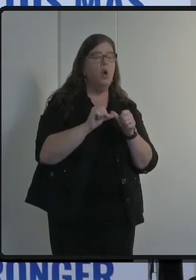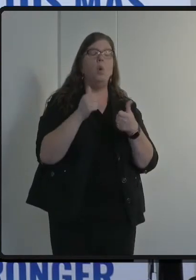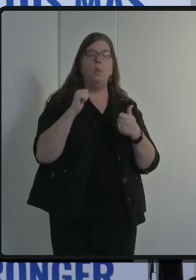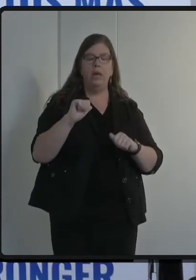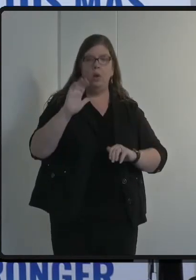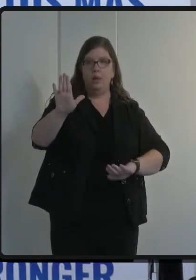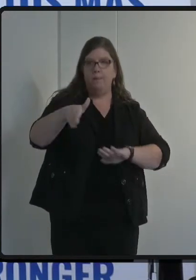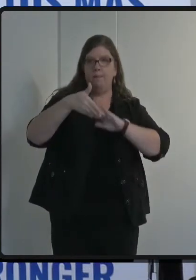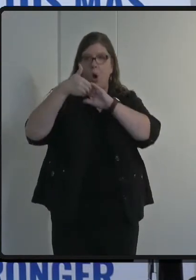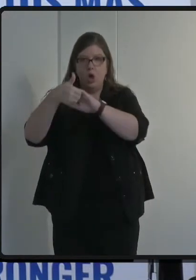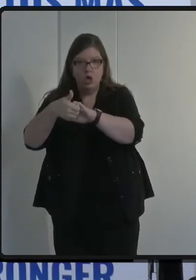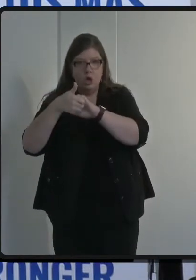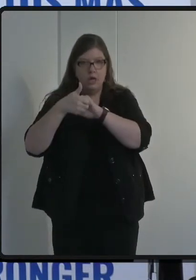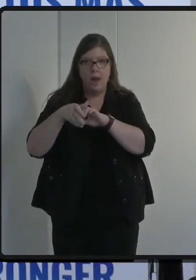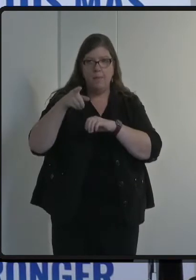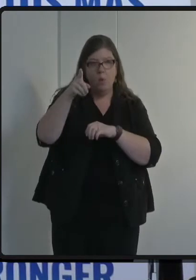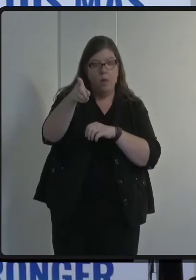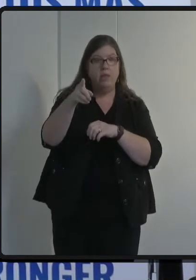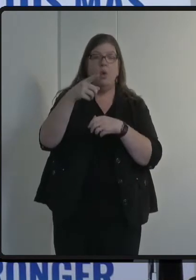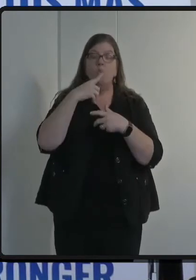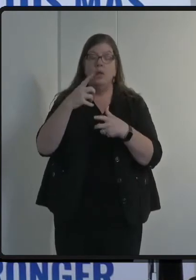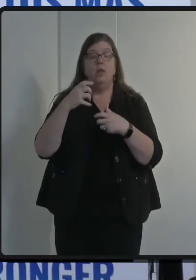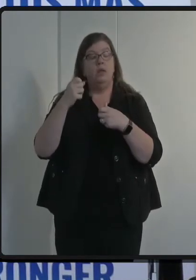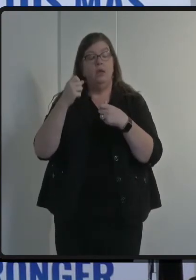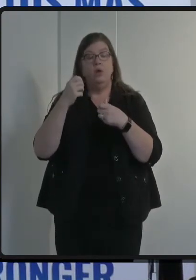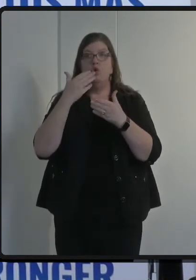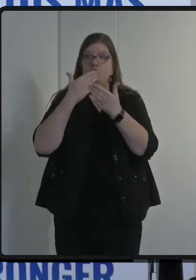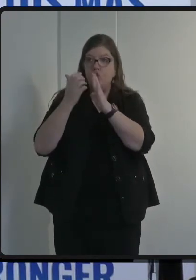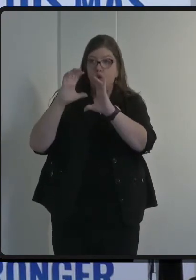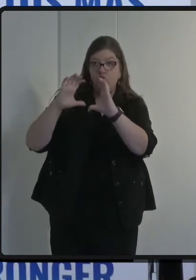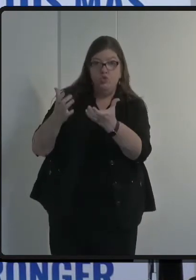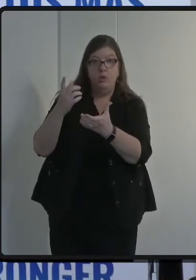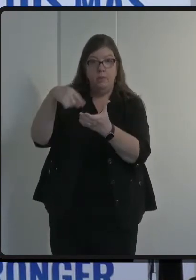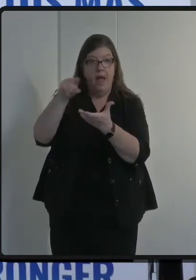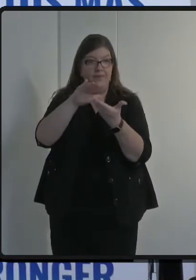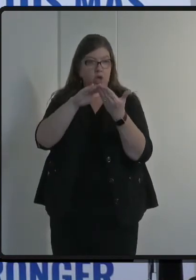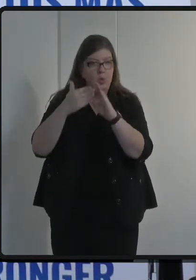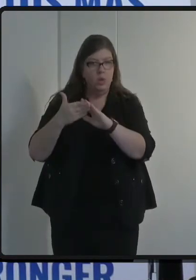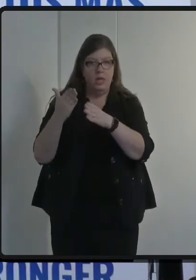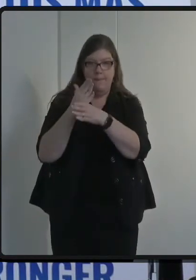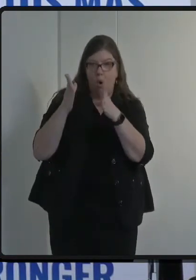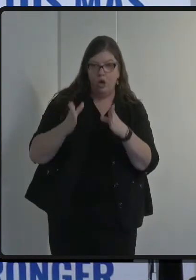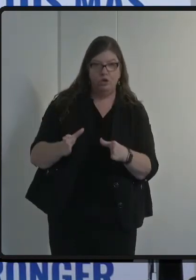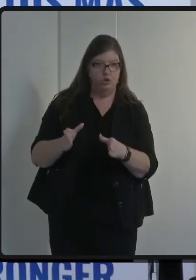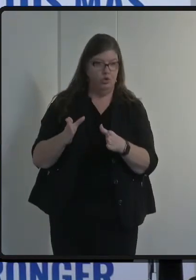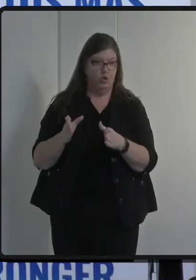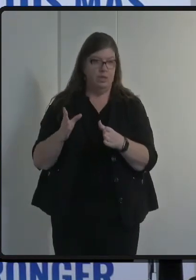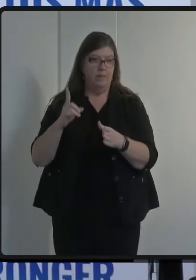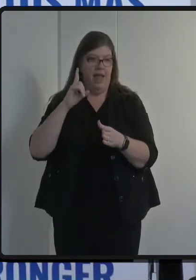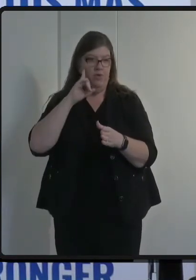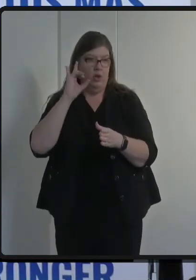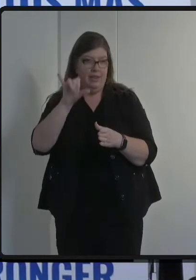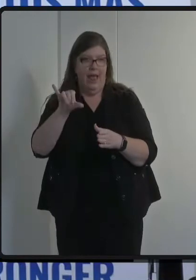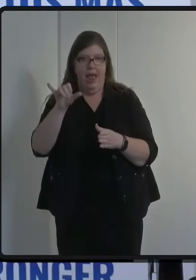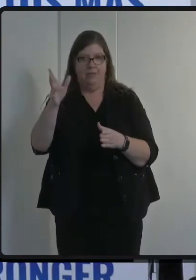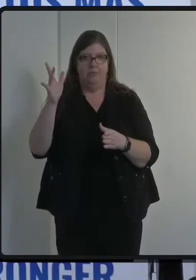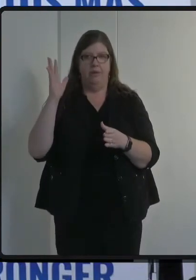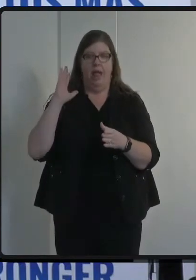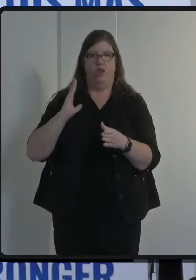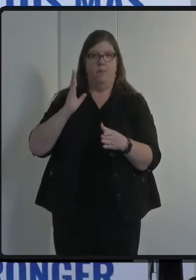up with a pretty comprehensive group of community partners. You may have heard that at the